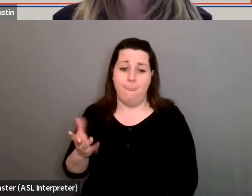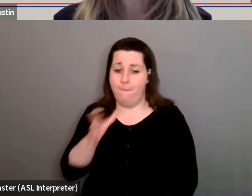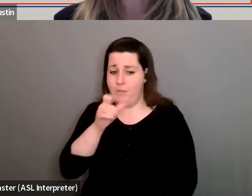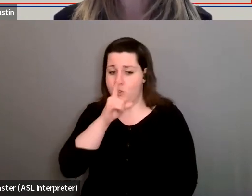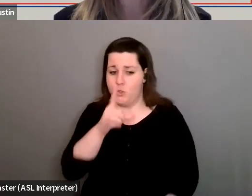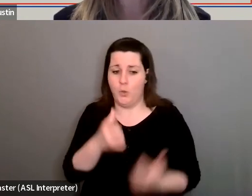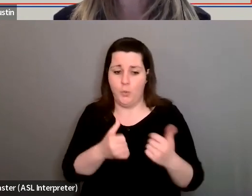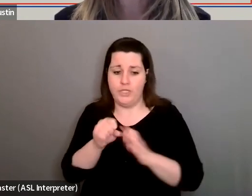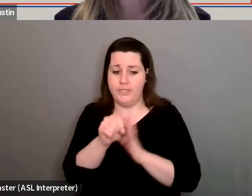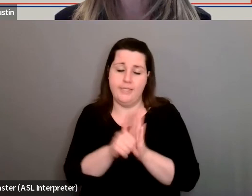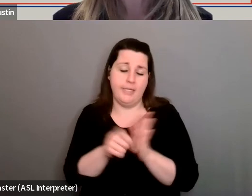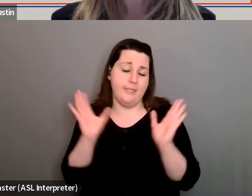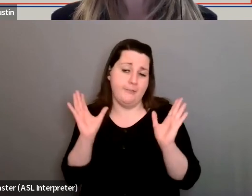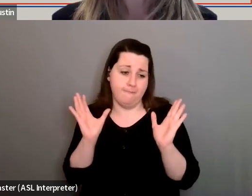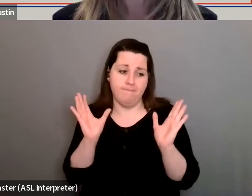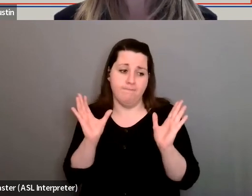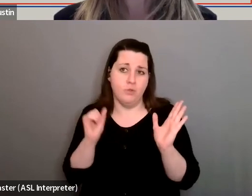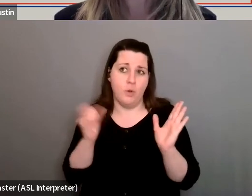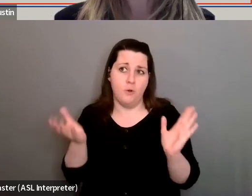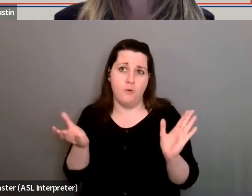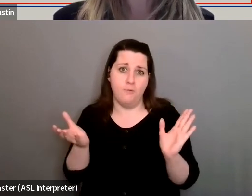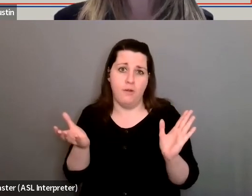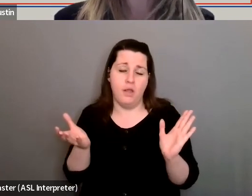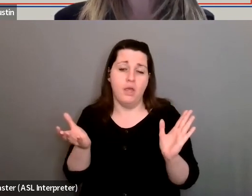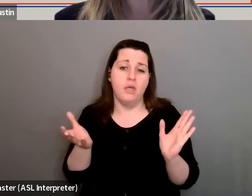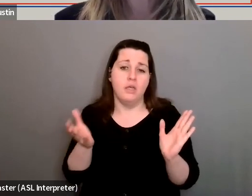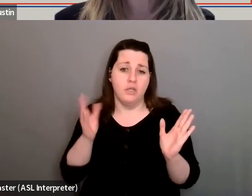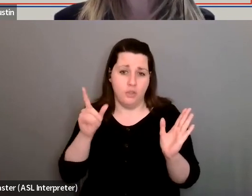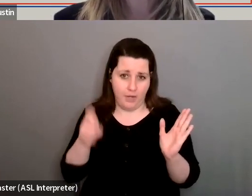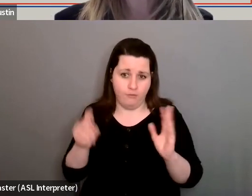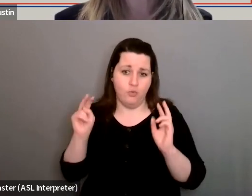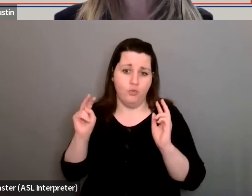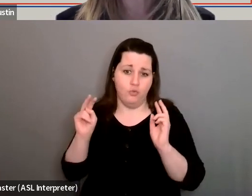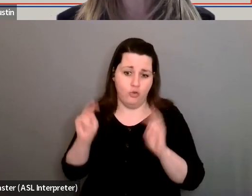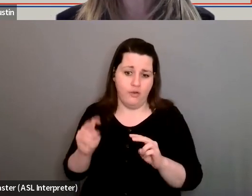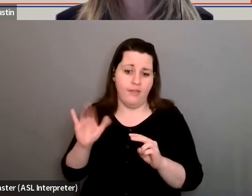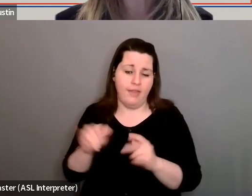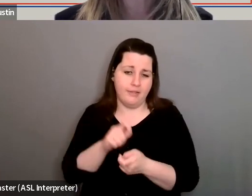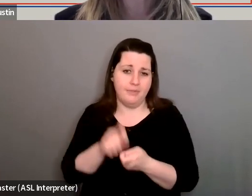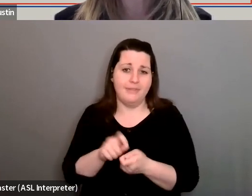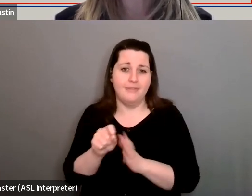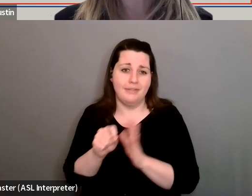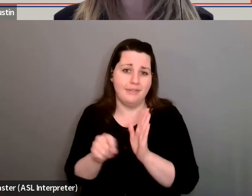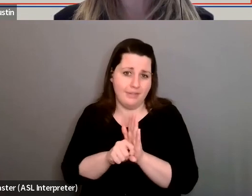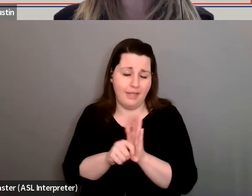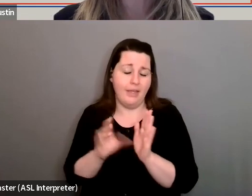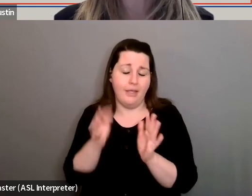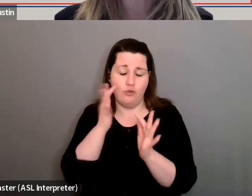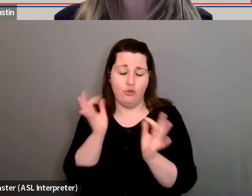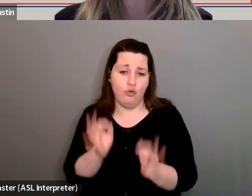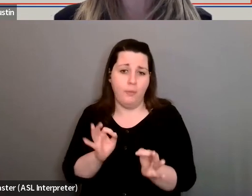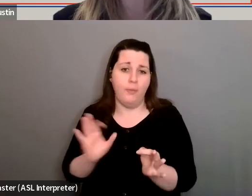those are specifically. So you would have to go look at that particular state and determine what